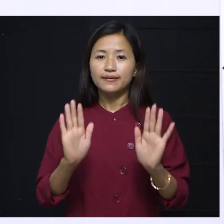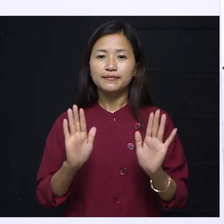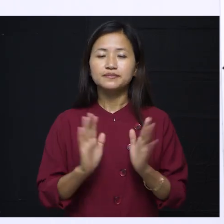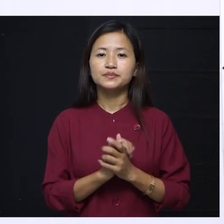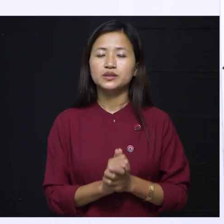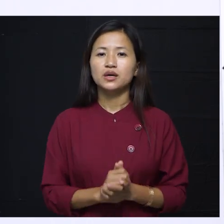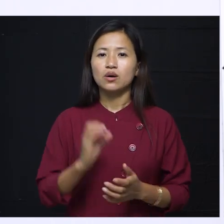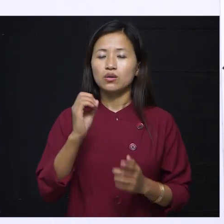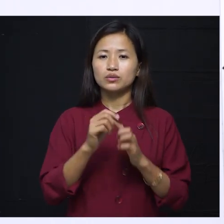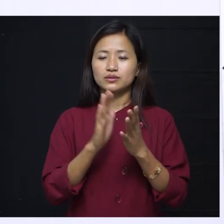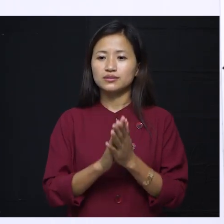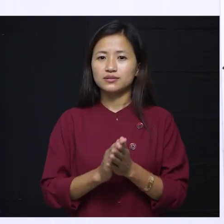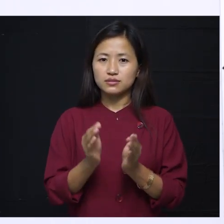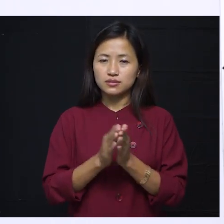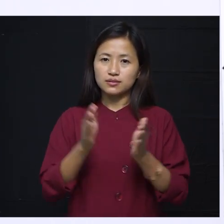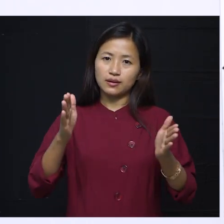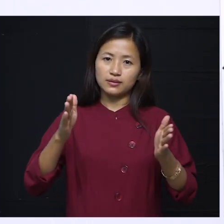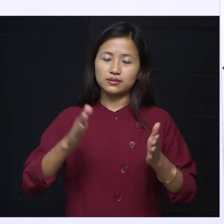then size,